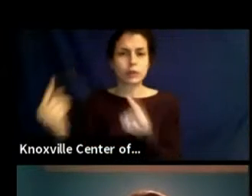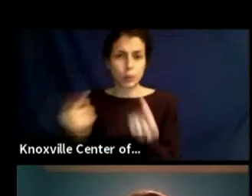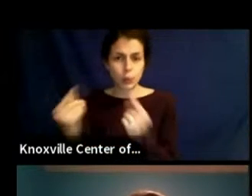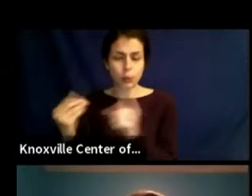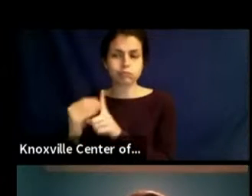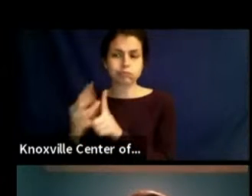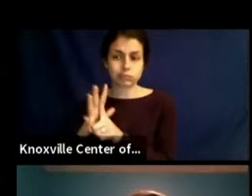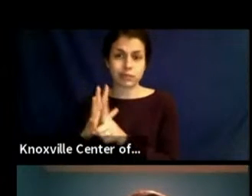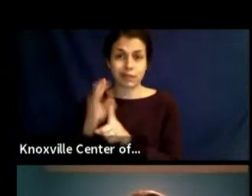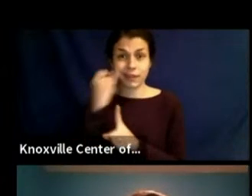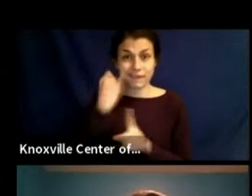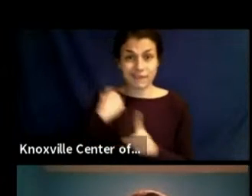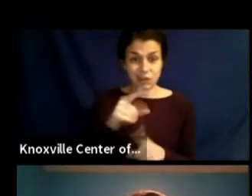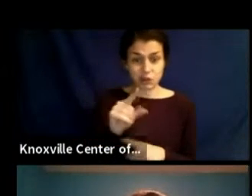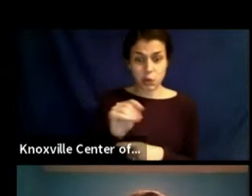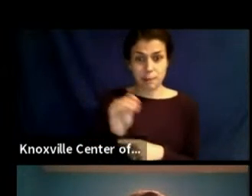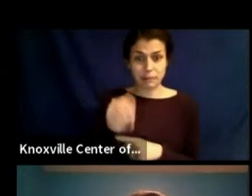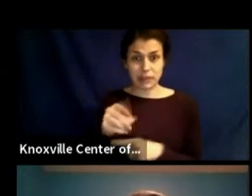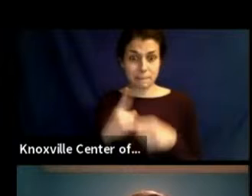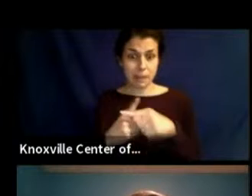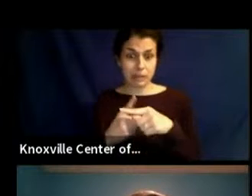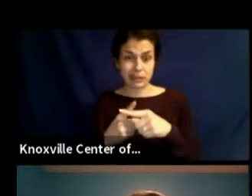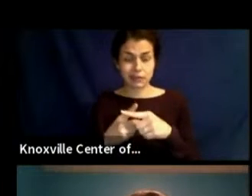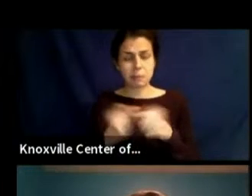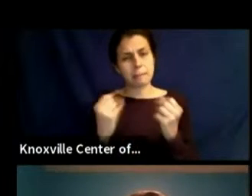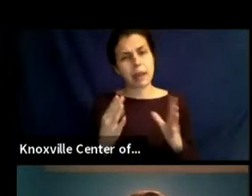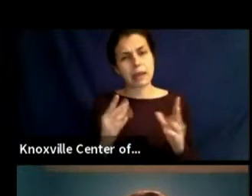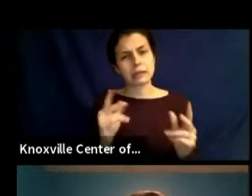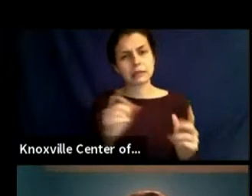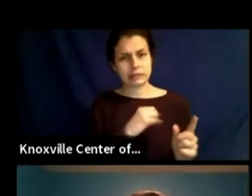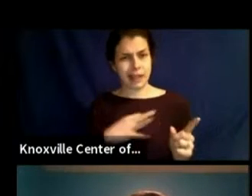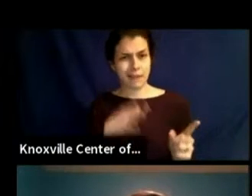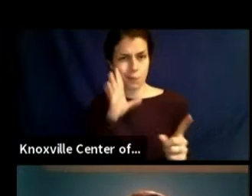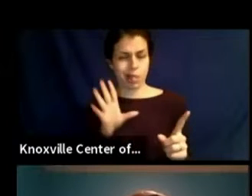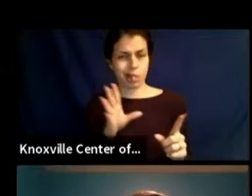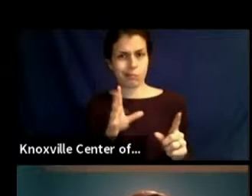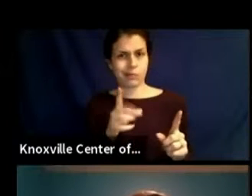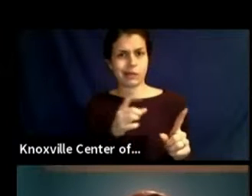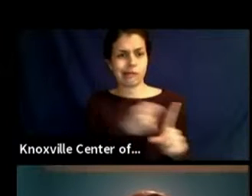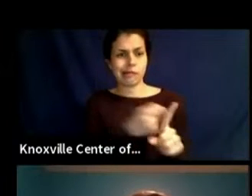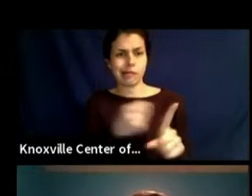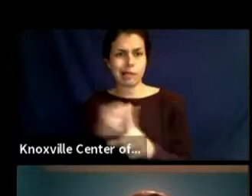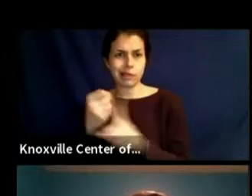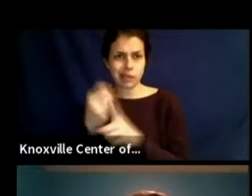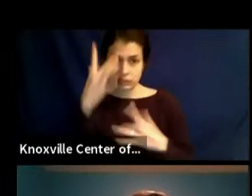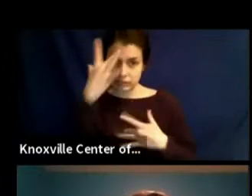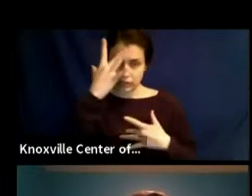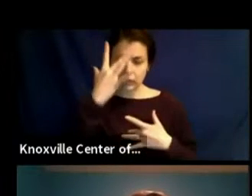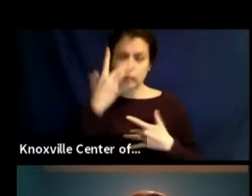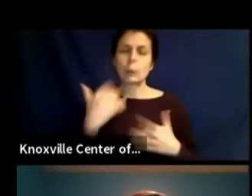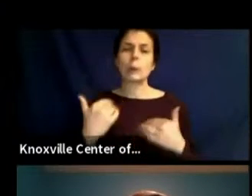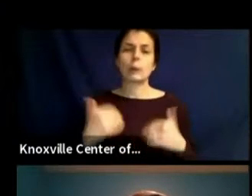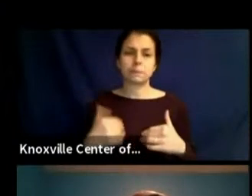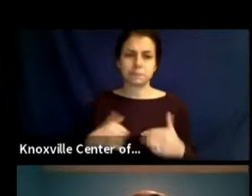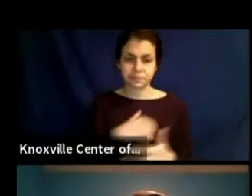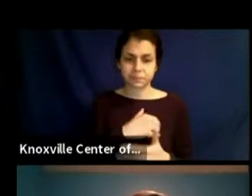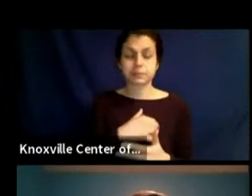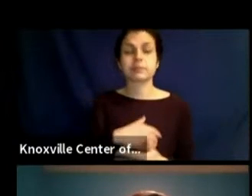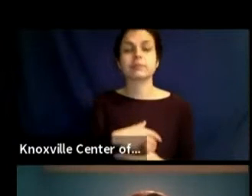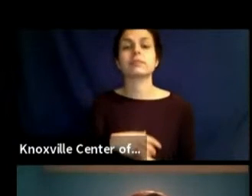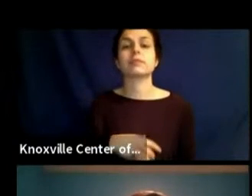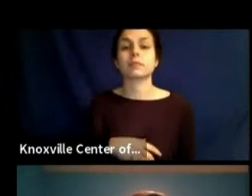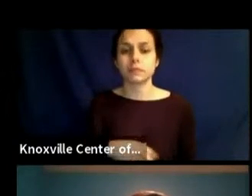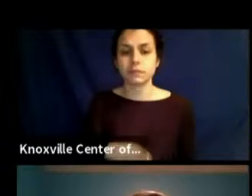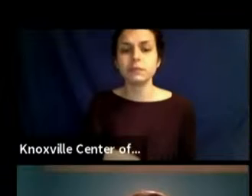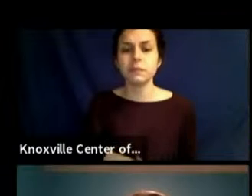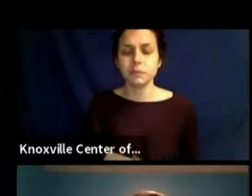people who are going to get sick. So that has definitely put strain on staffing. When you add that to the idea that